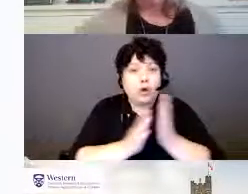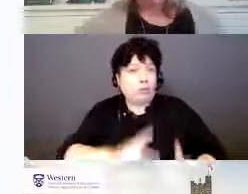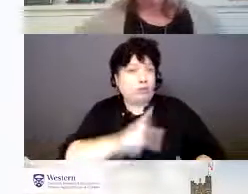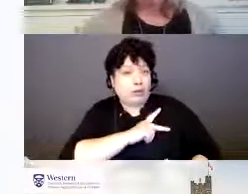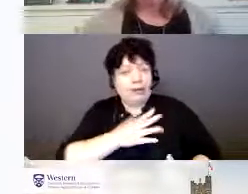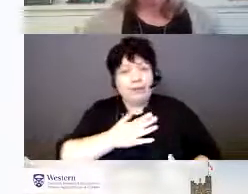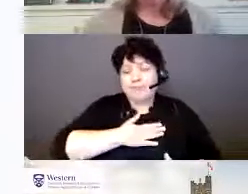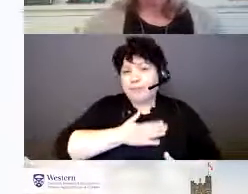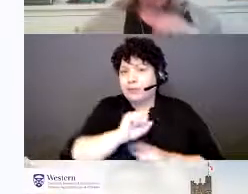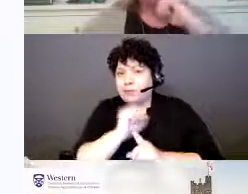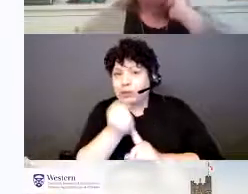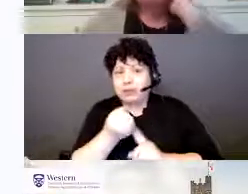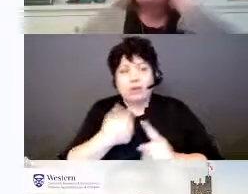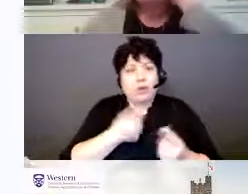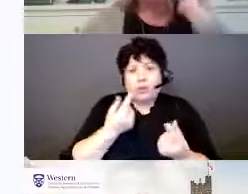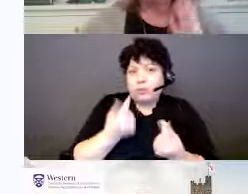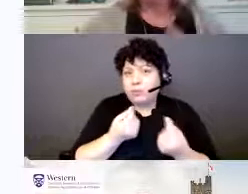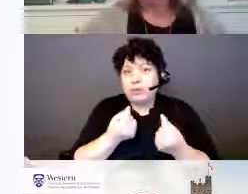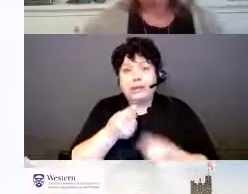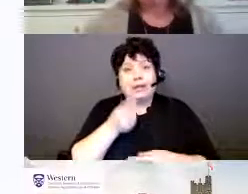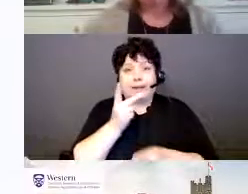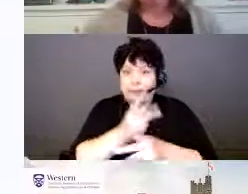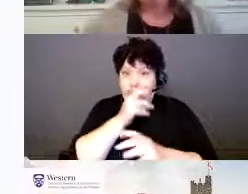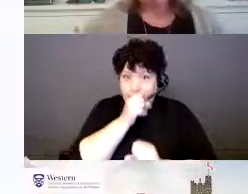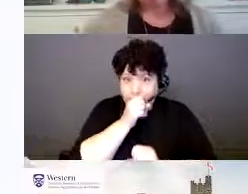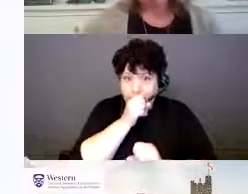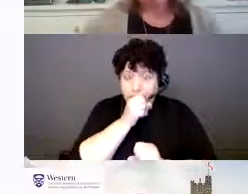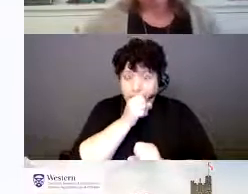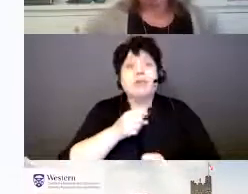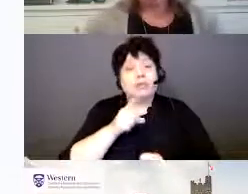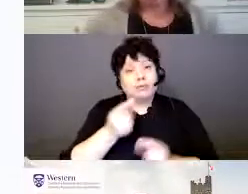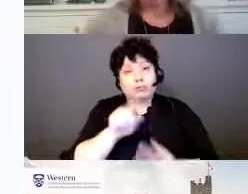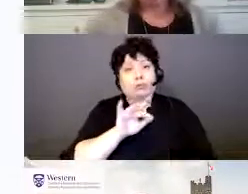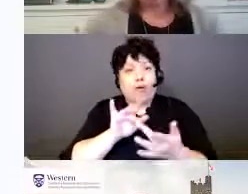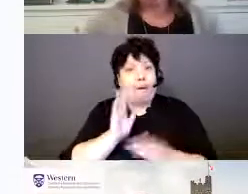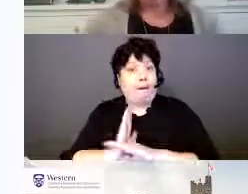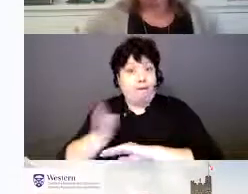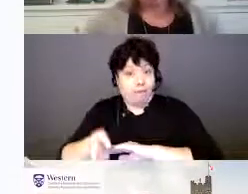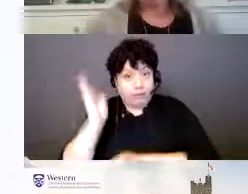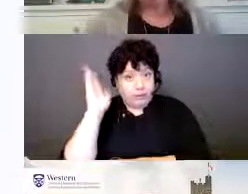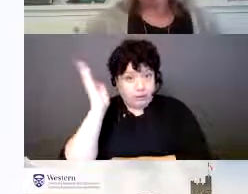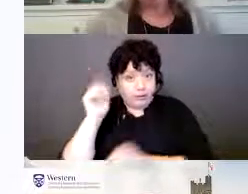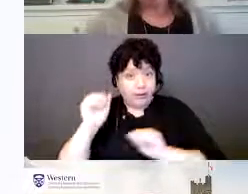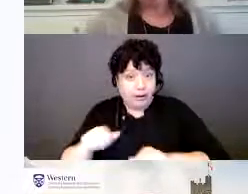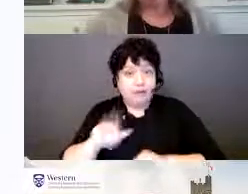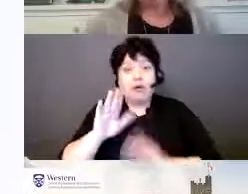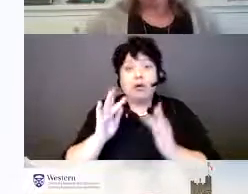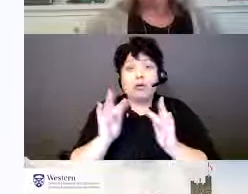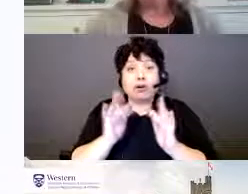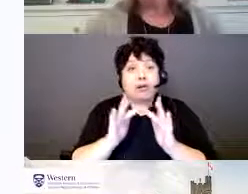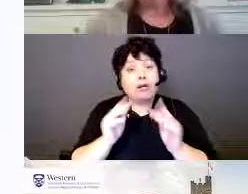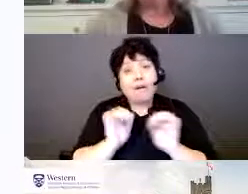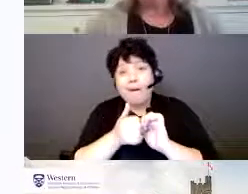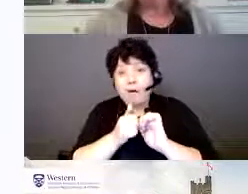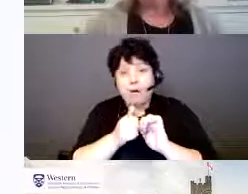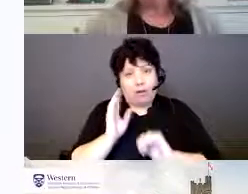response and your information keep confidential, you can contact us after, and our contact information is posted at the end of